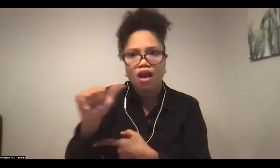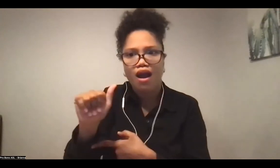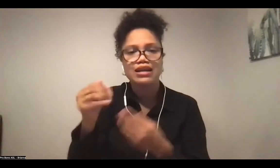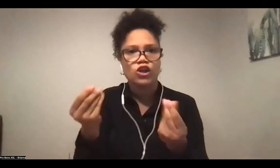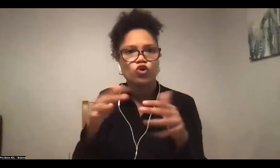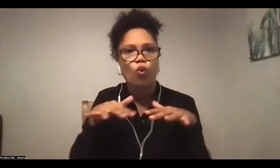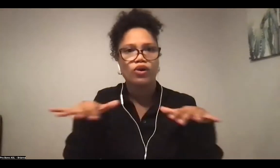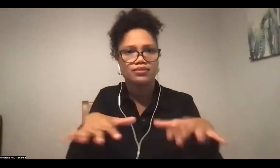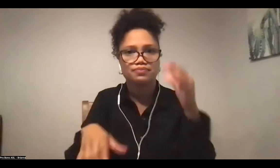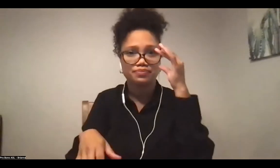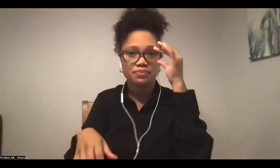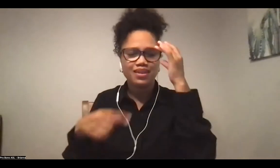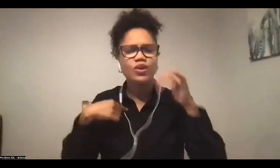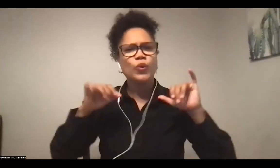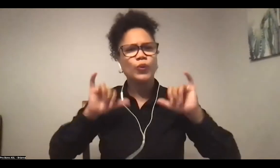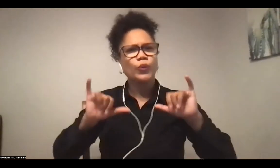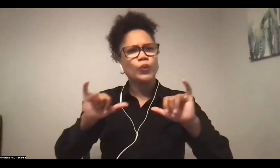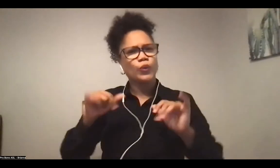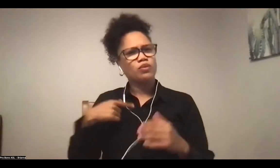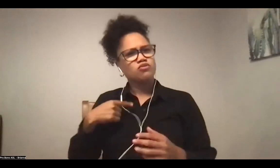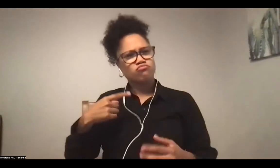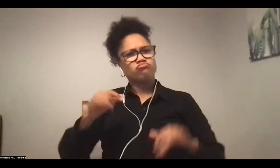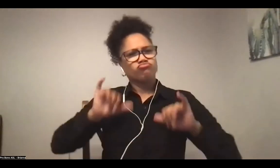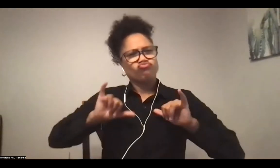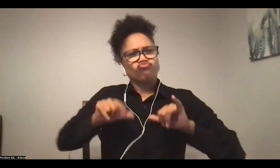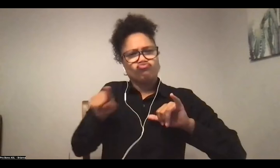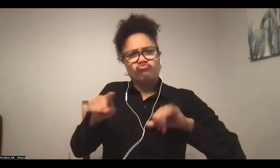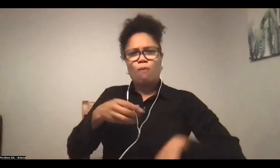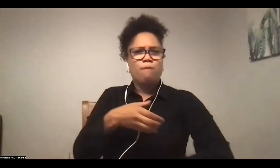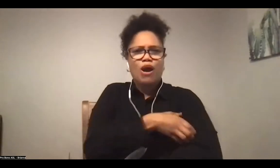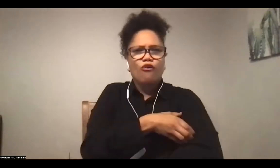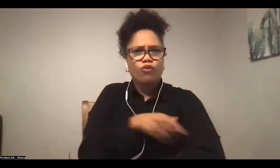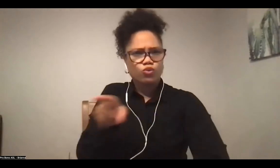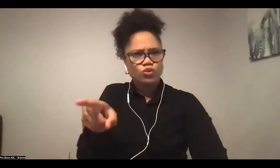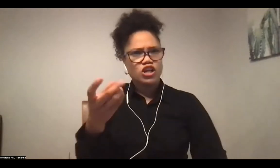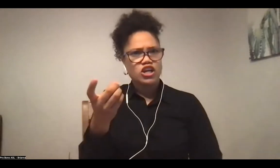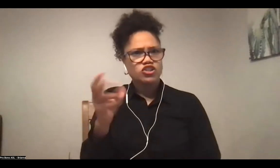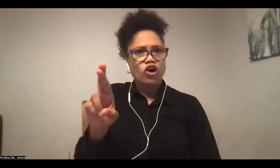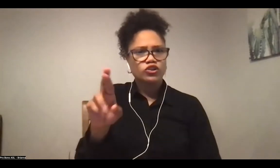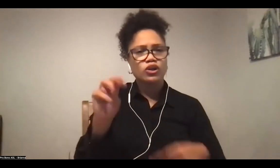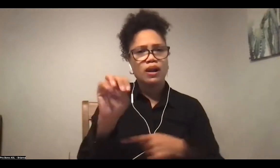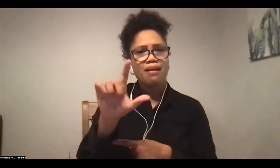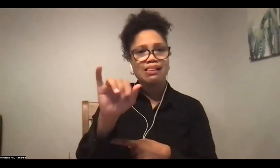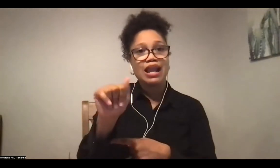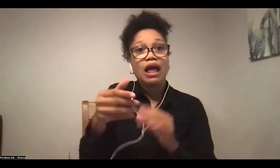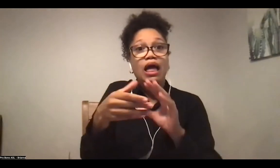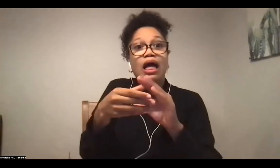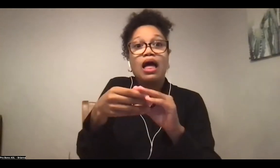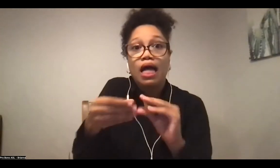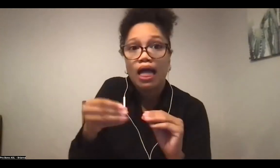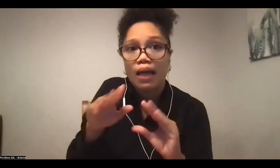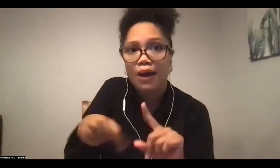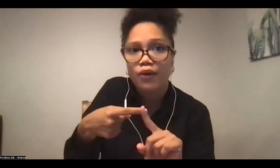I just found it really powerful what Dr. Melina was, I think, alluding to about